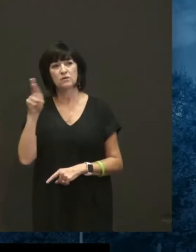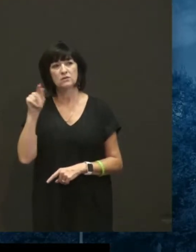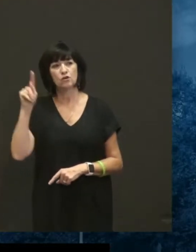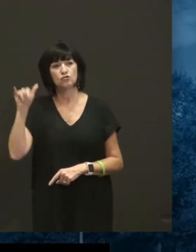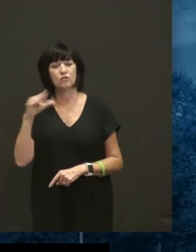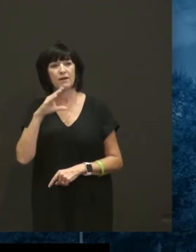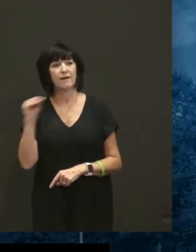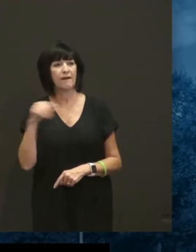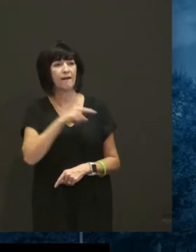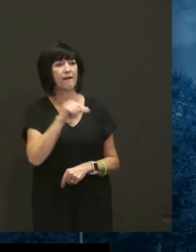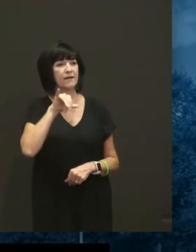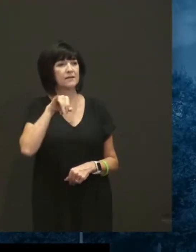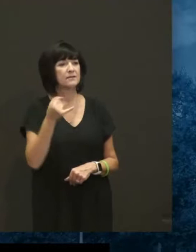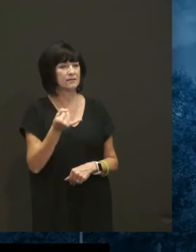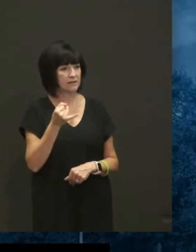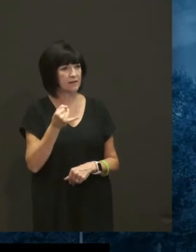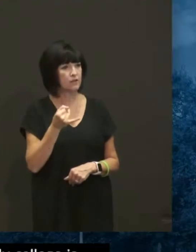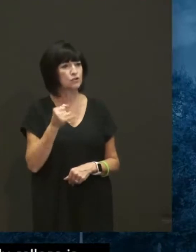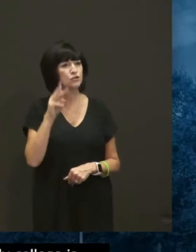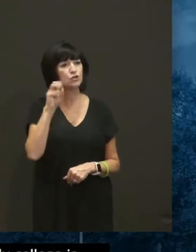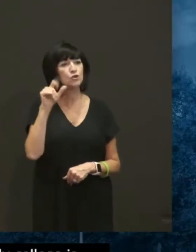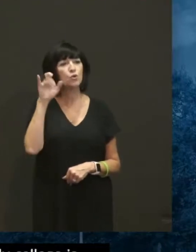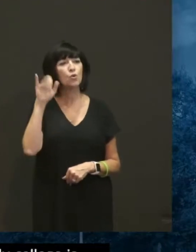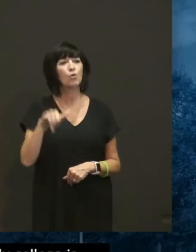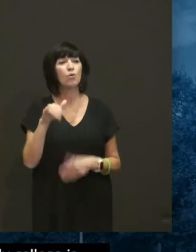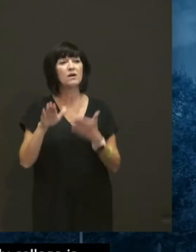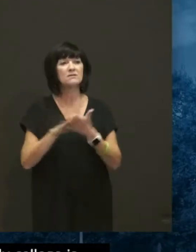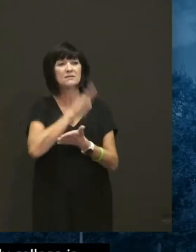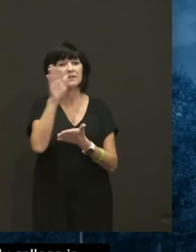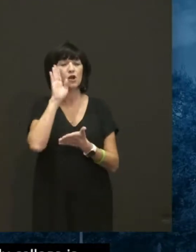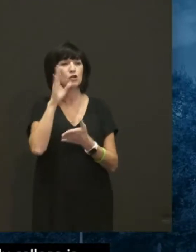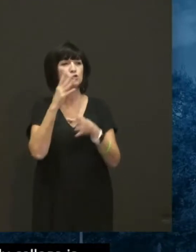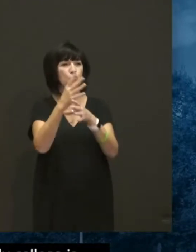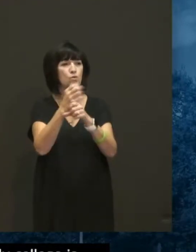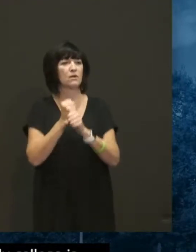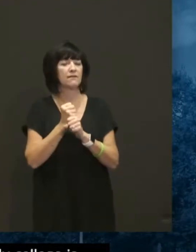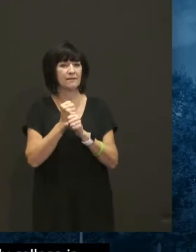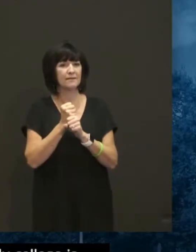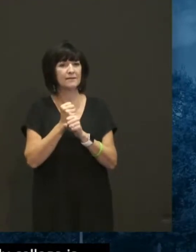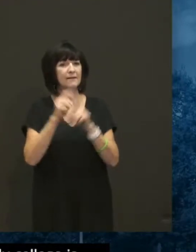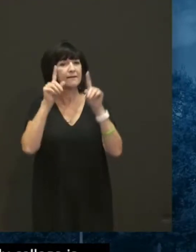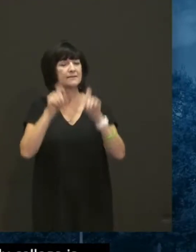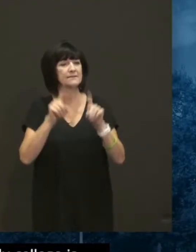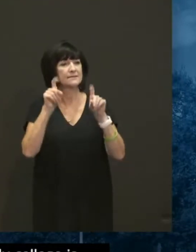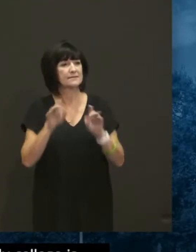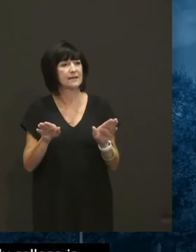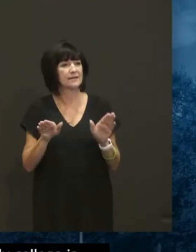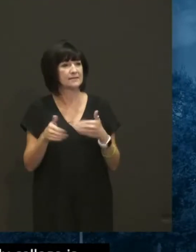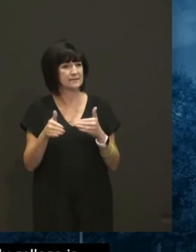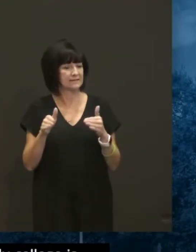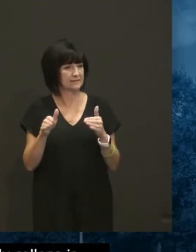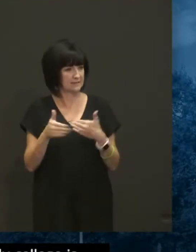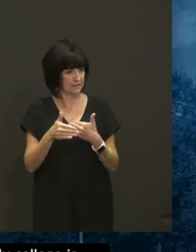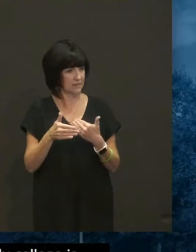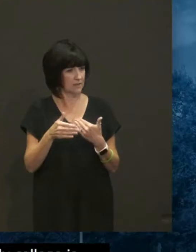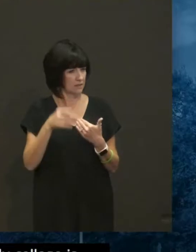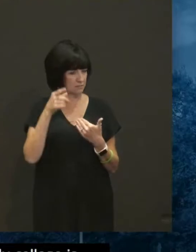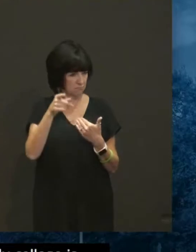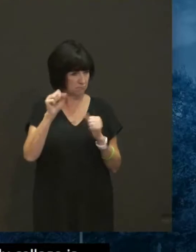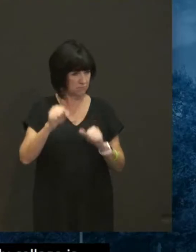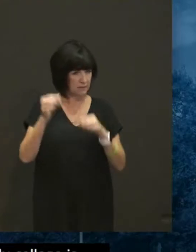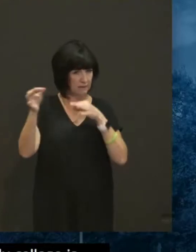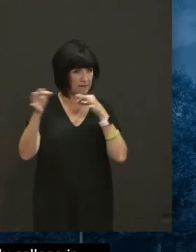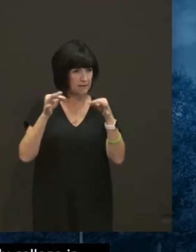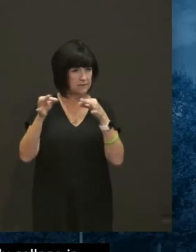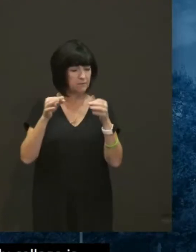kits from the state and Teach for America. Could you talk about the state's work with the college on preventing the spread of COVID-19 and any concerns there might be with